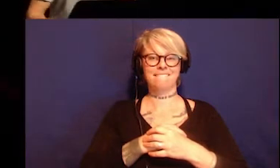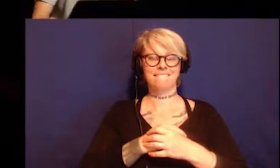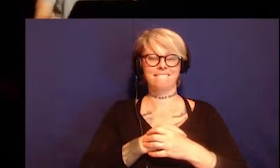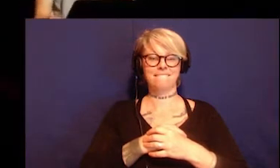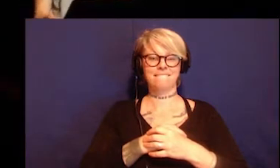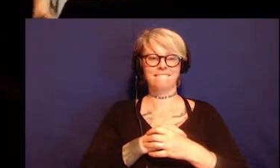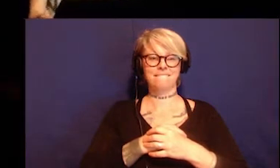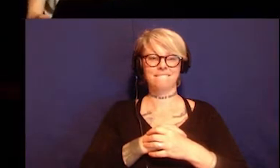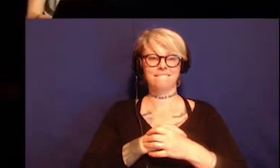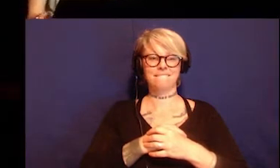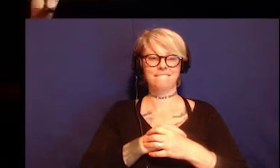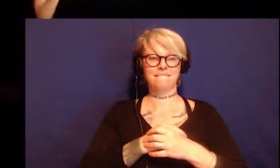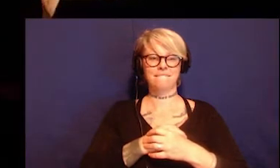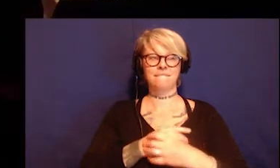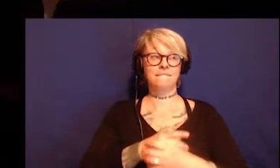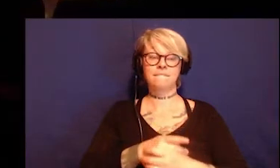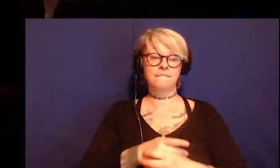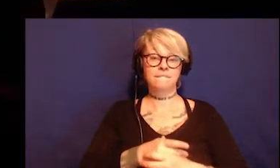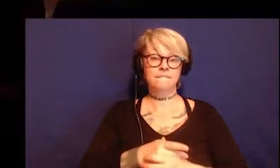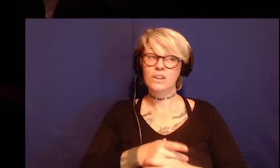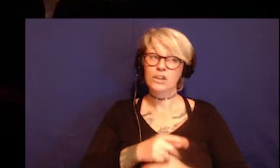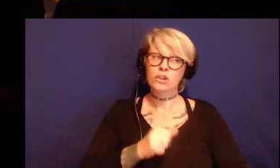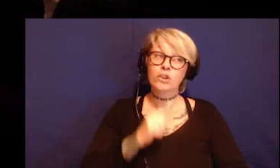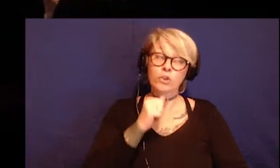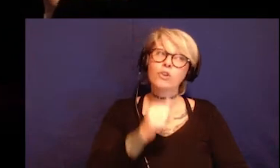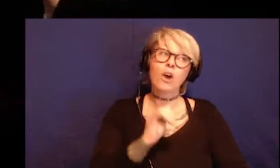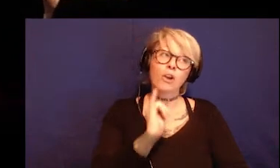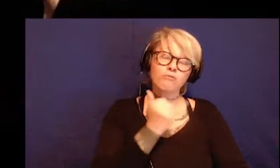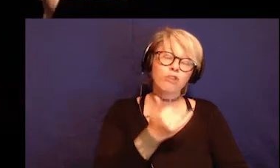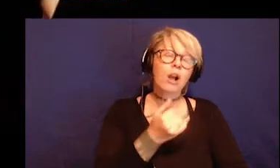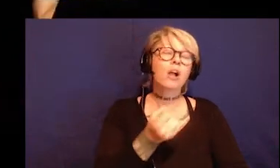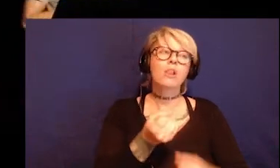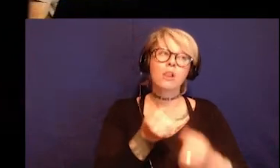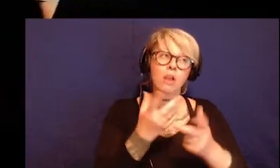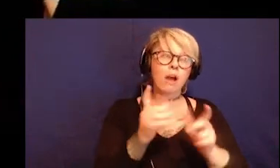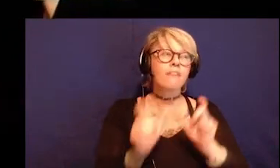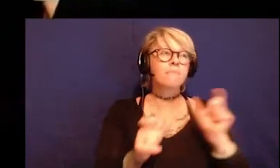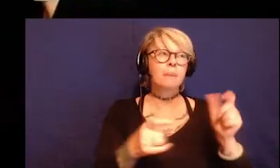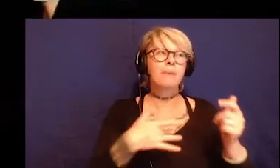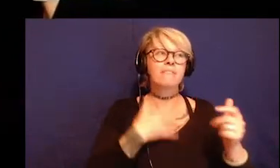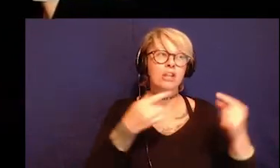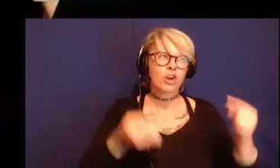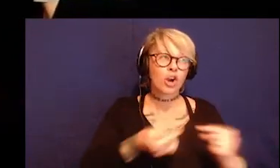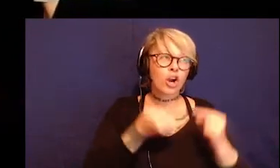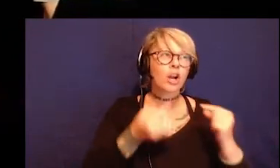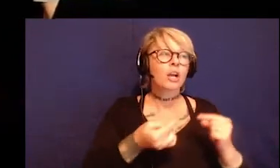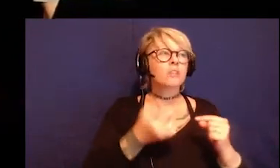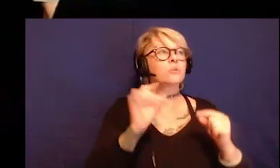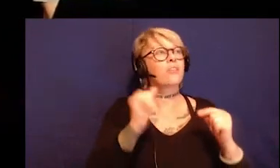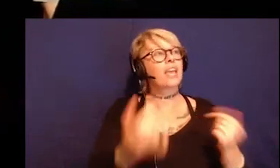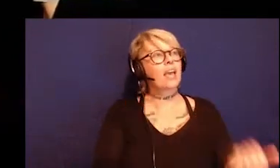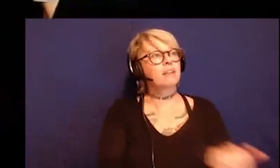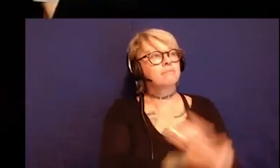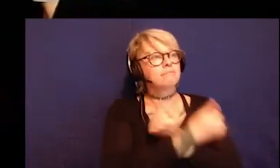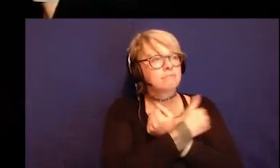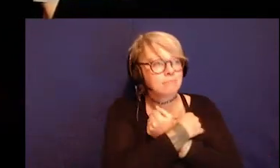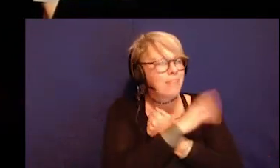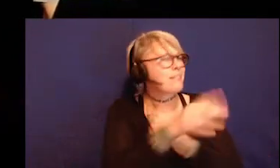You're not wrong. You know, a lot of people hurt so that they can get the love they crave. It's very human